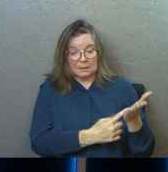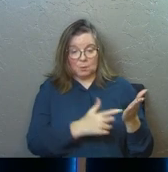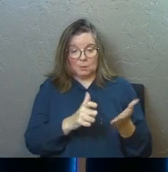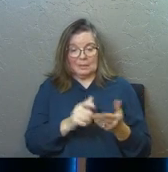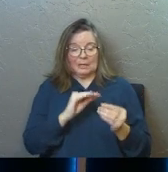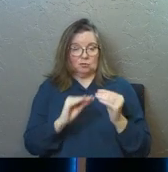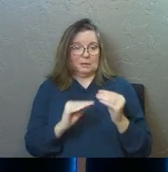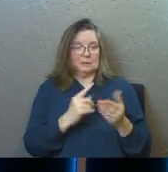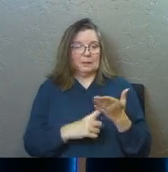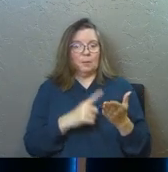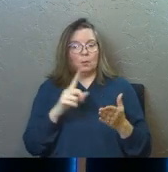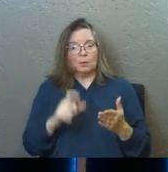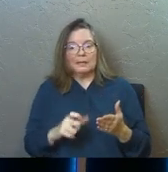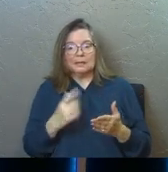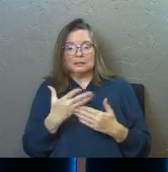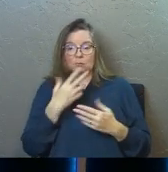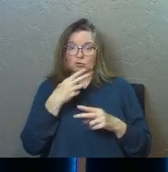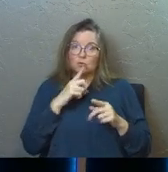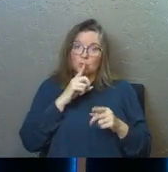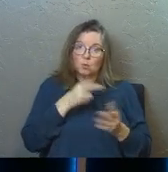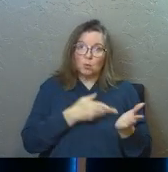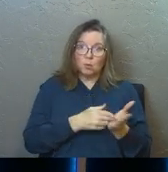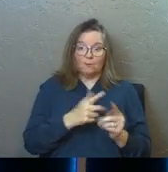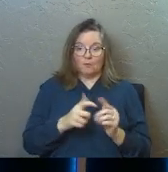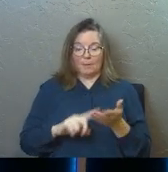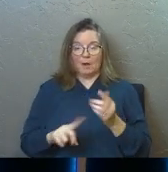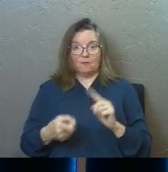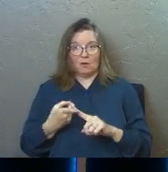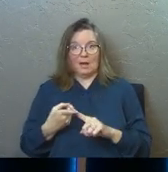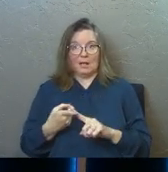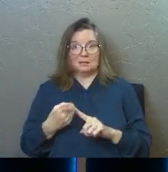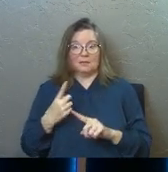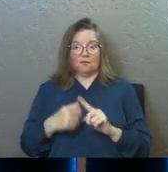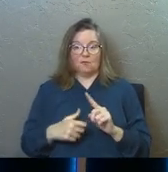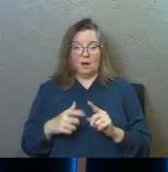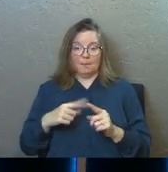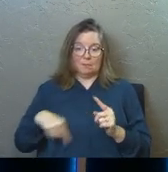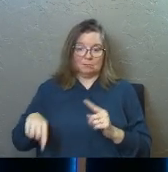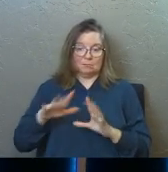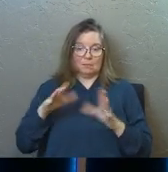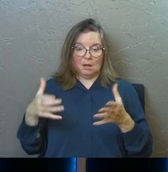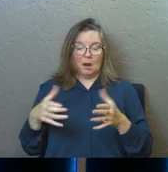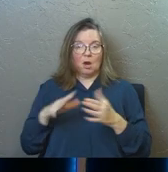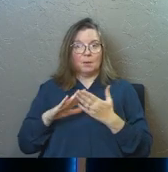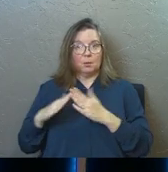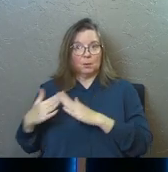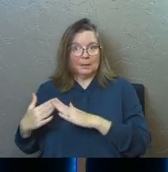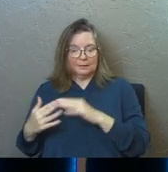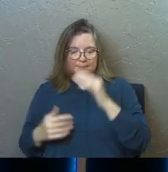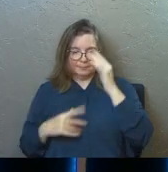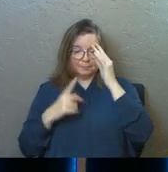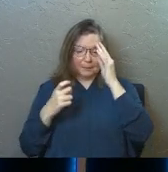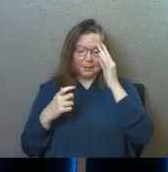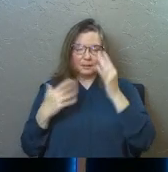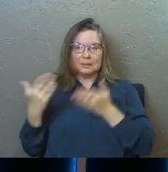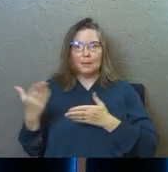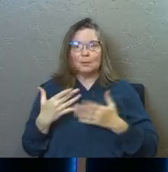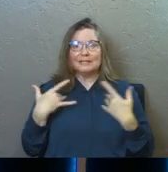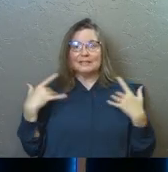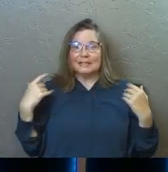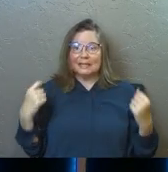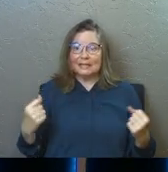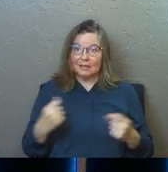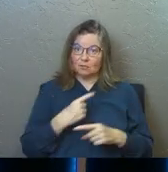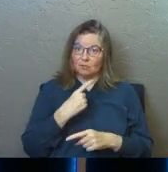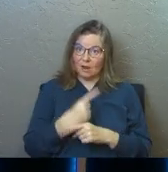Sometimes we need correction. Sometimes we need some truth from our friends, from our circles, from our communities, because it brings